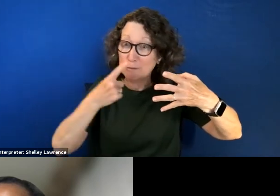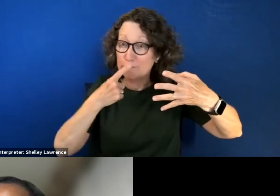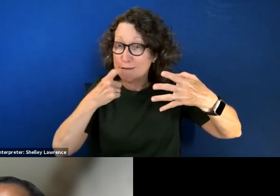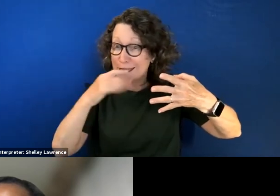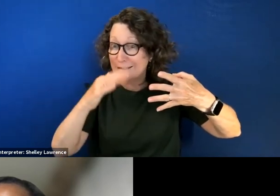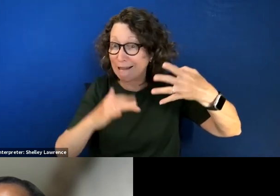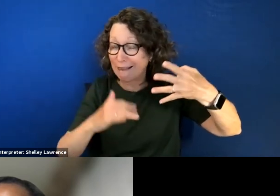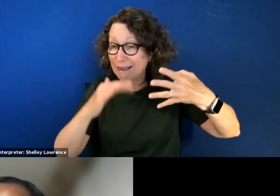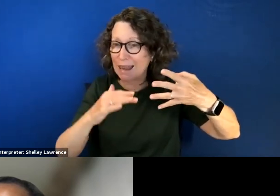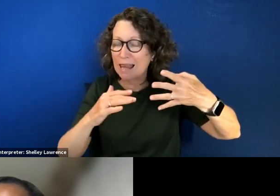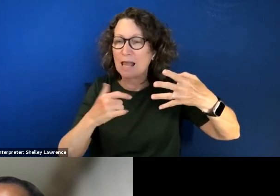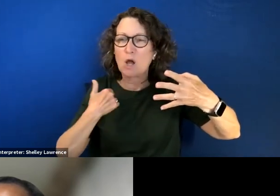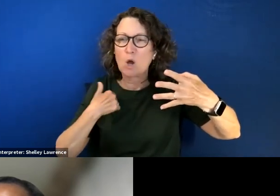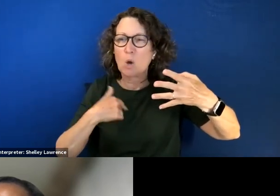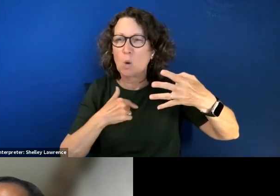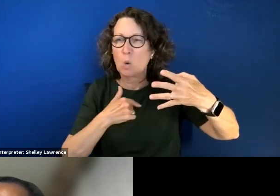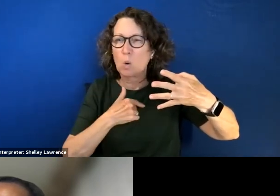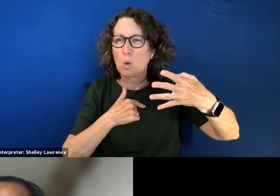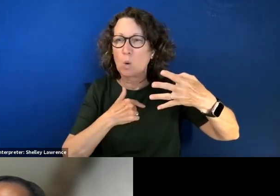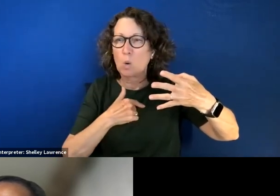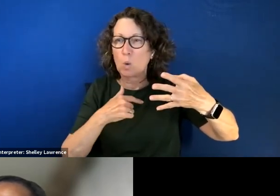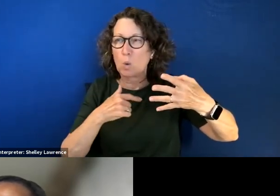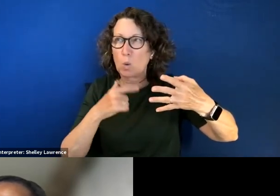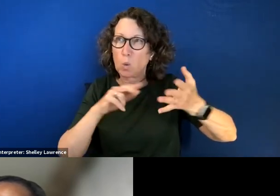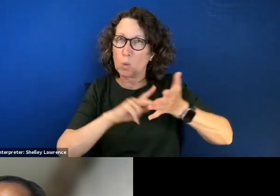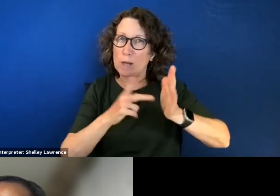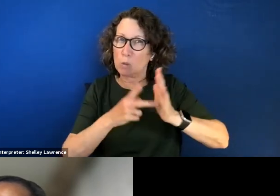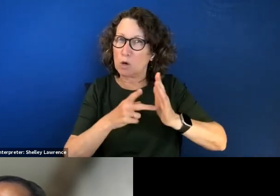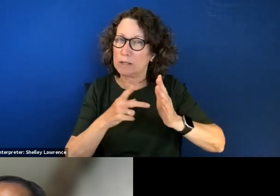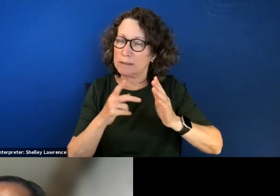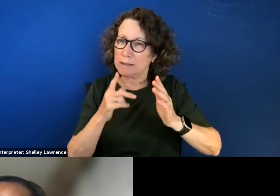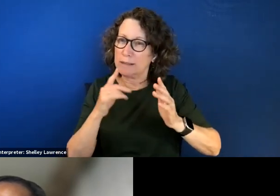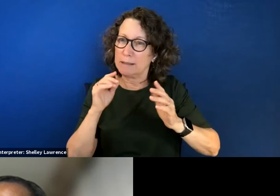we'd be minimizing our students in school, but we are open.